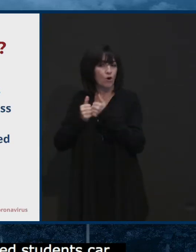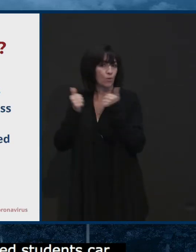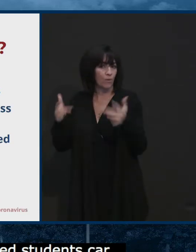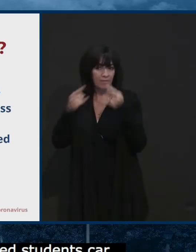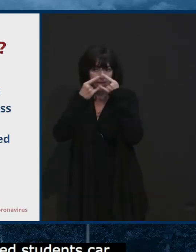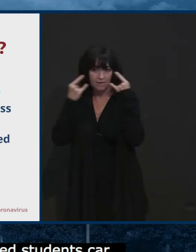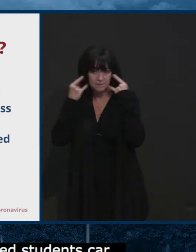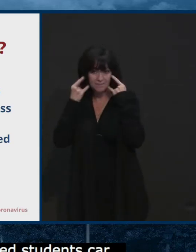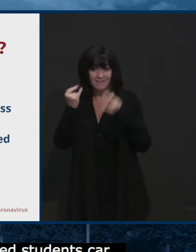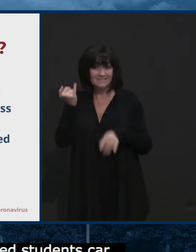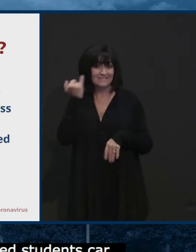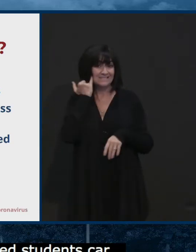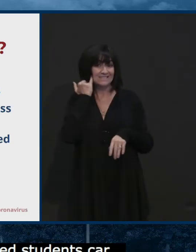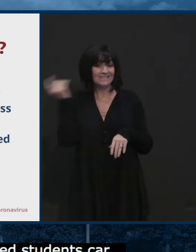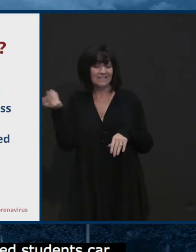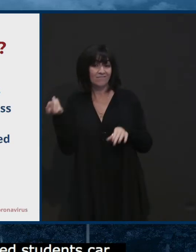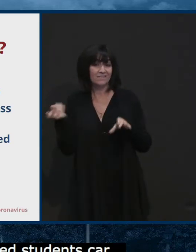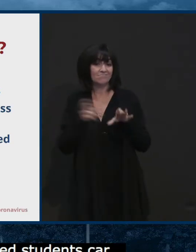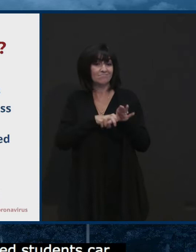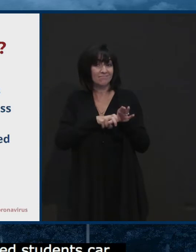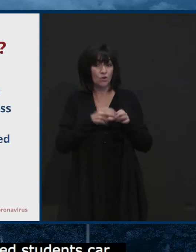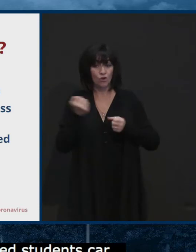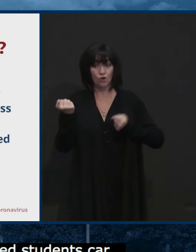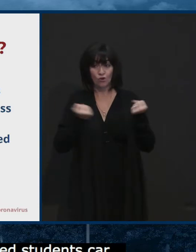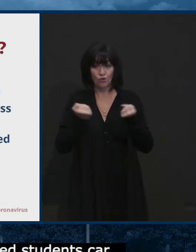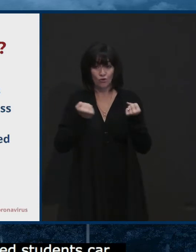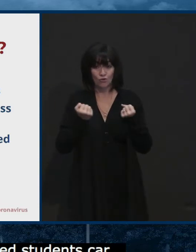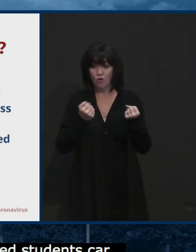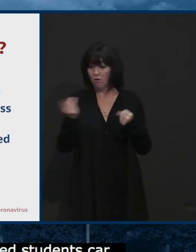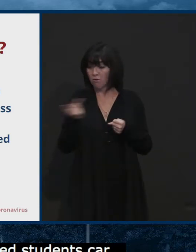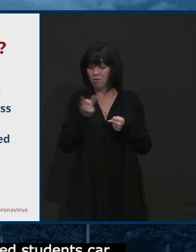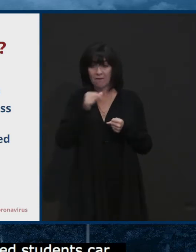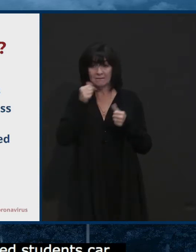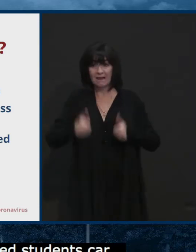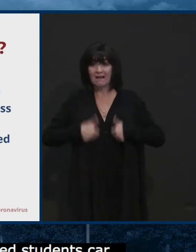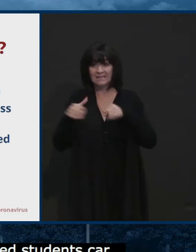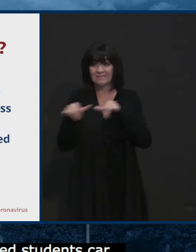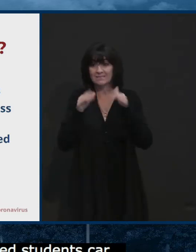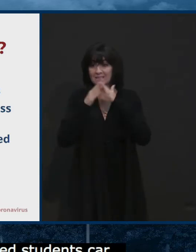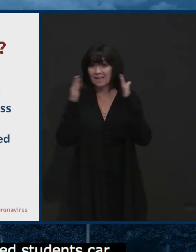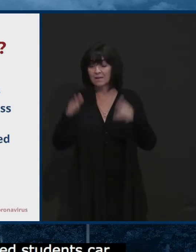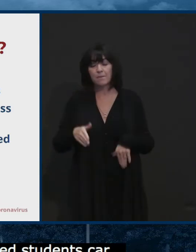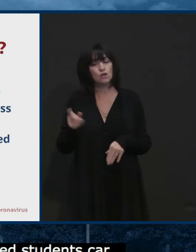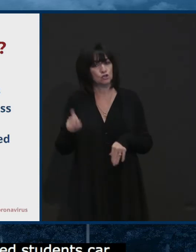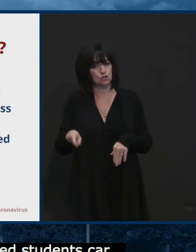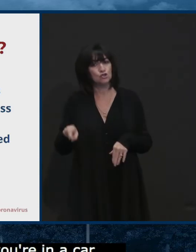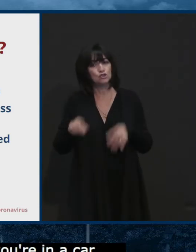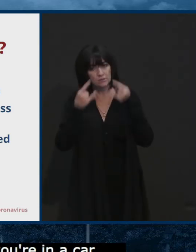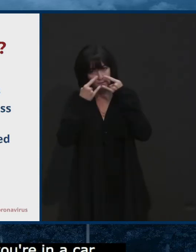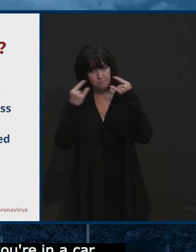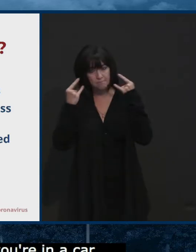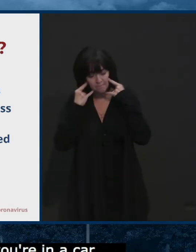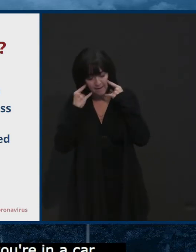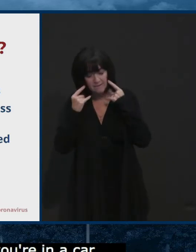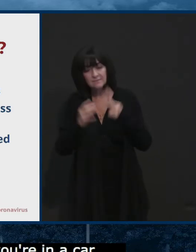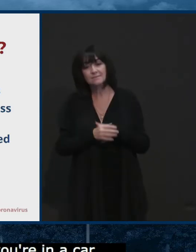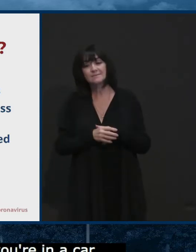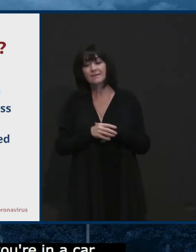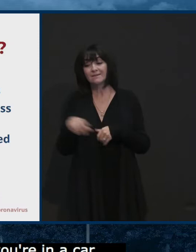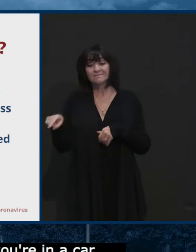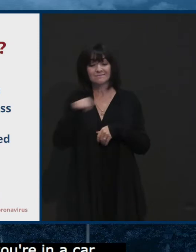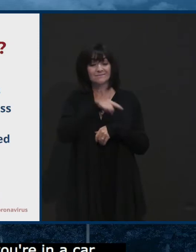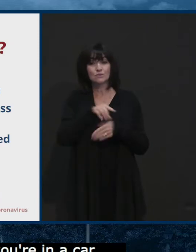masks on if you're in a car with somebody who's not in your household. Slumber parties and other socializing taking